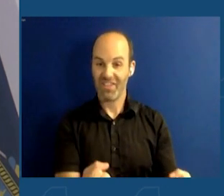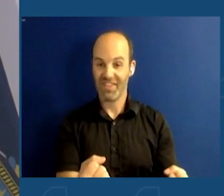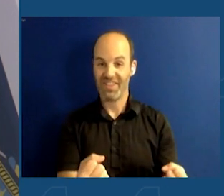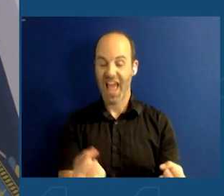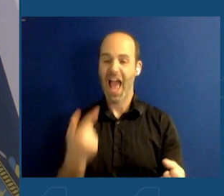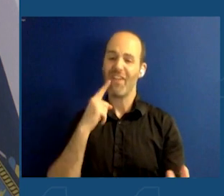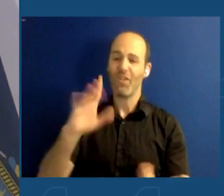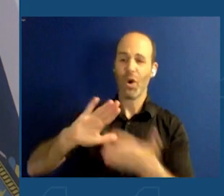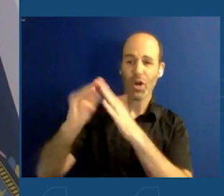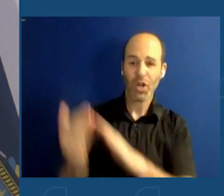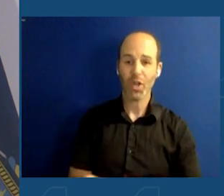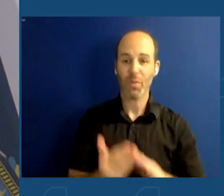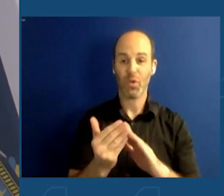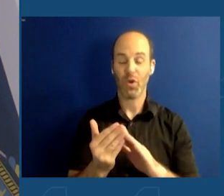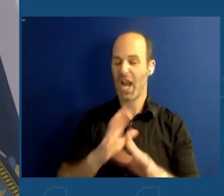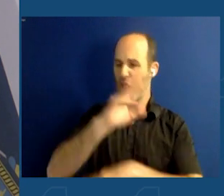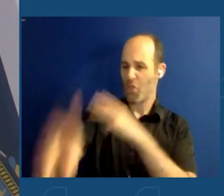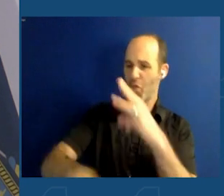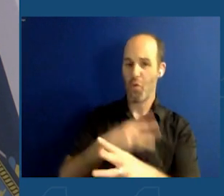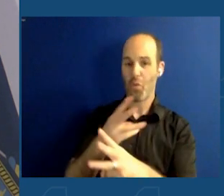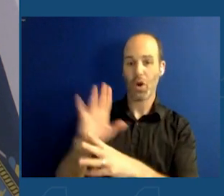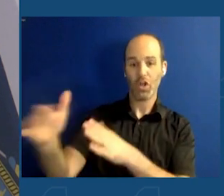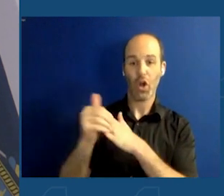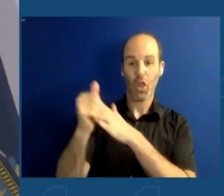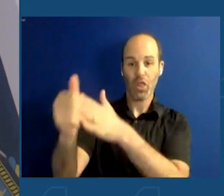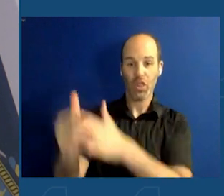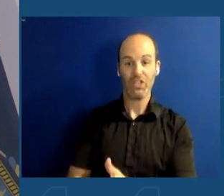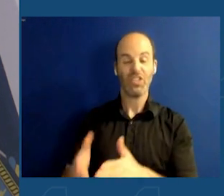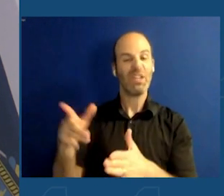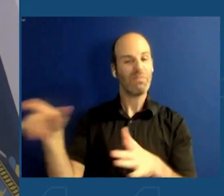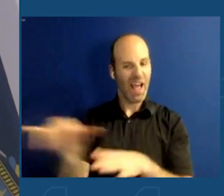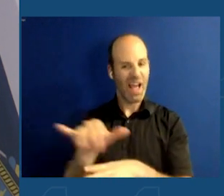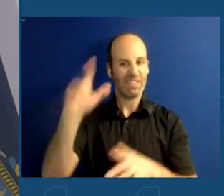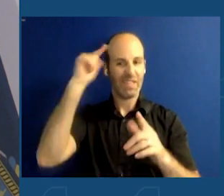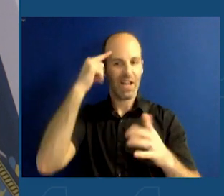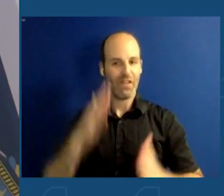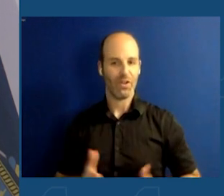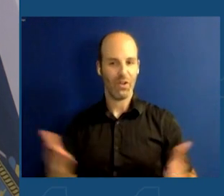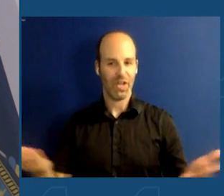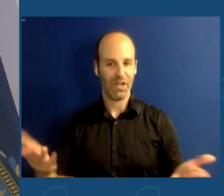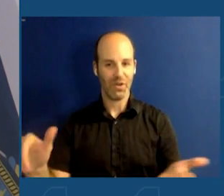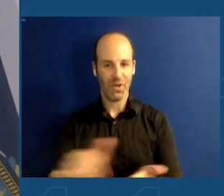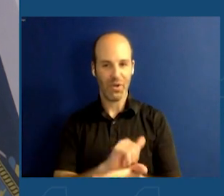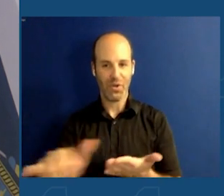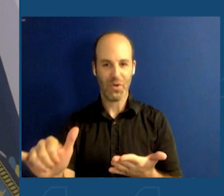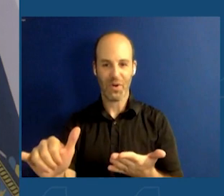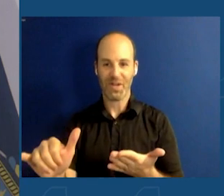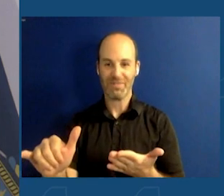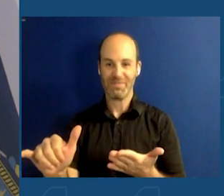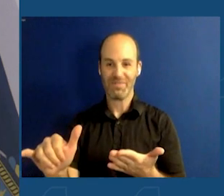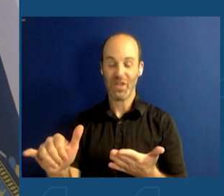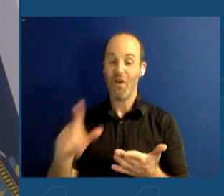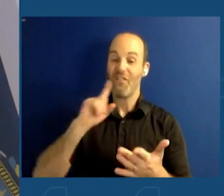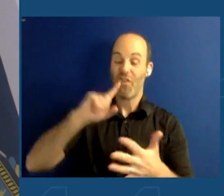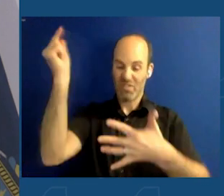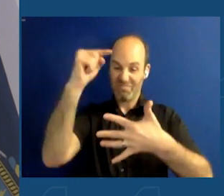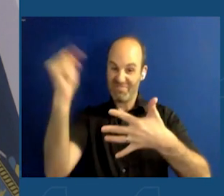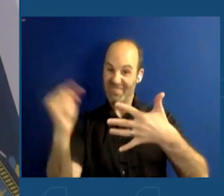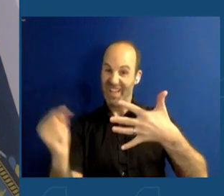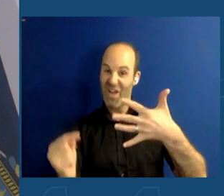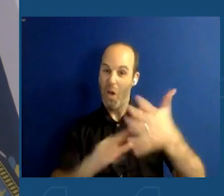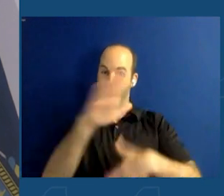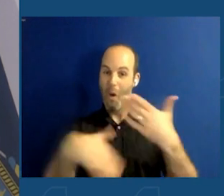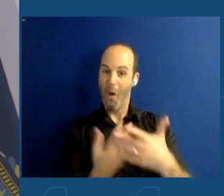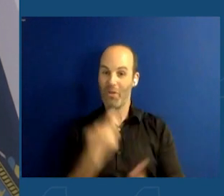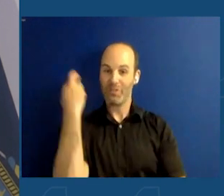world through her leadership as a governor here in New York. So with that, it is for all these reasons, it's my great